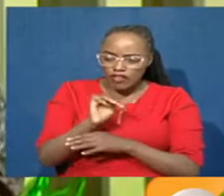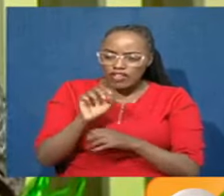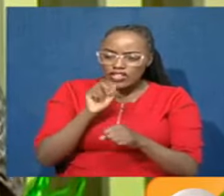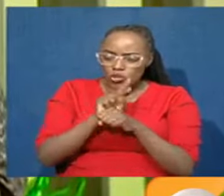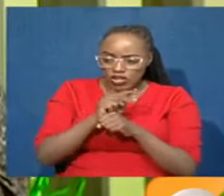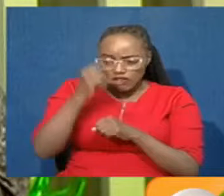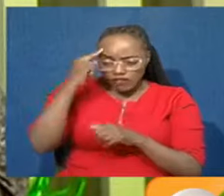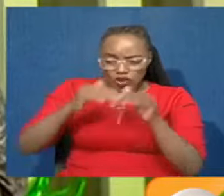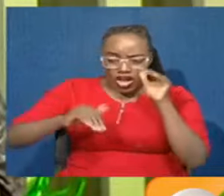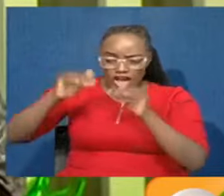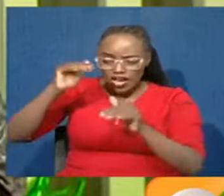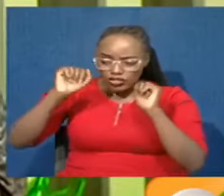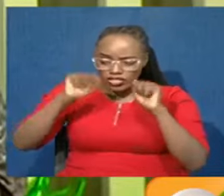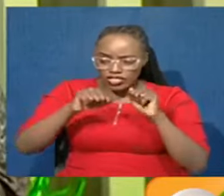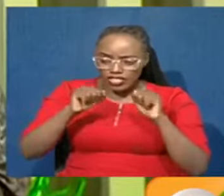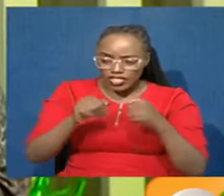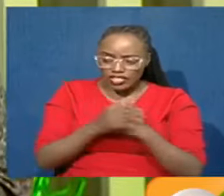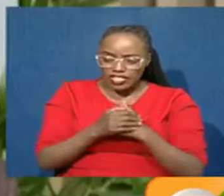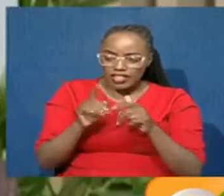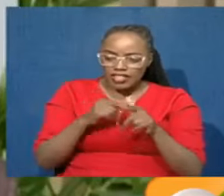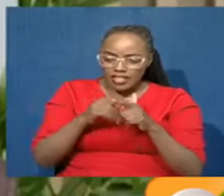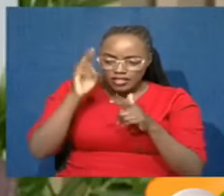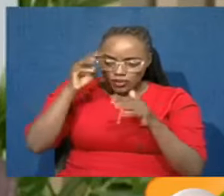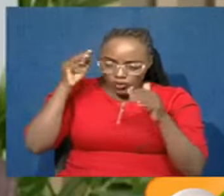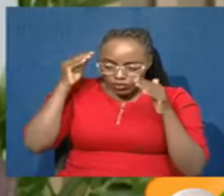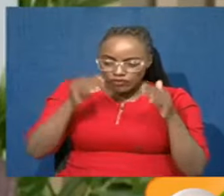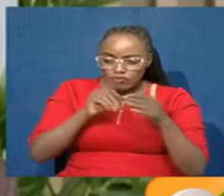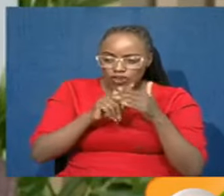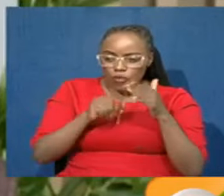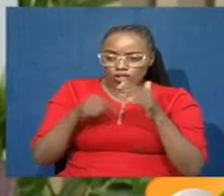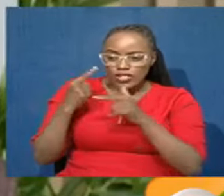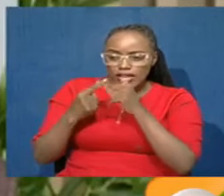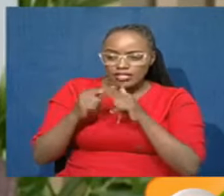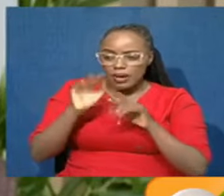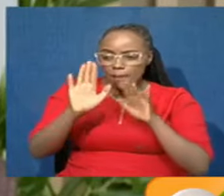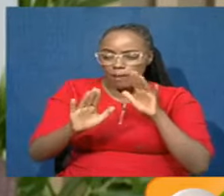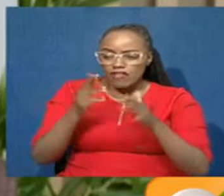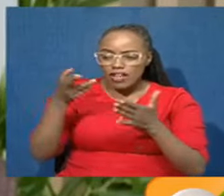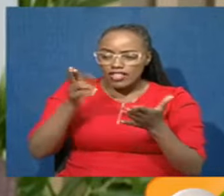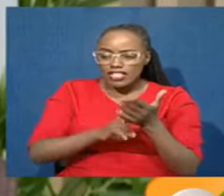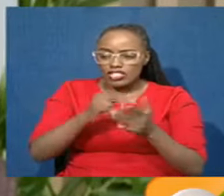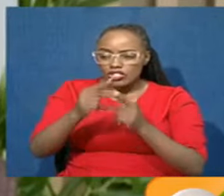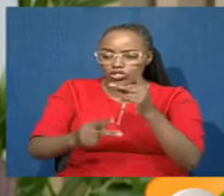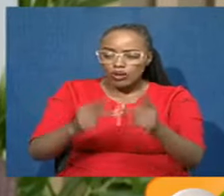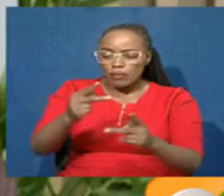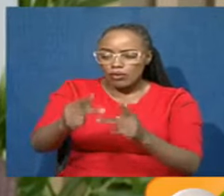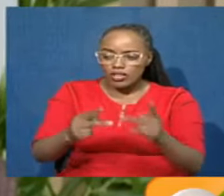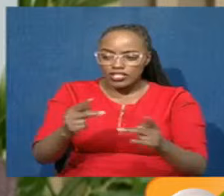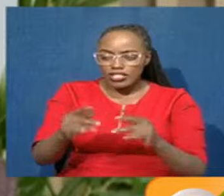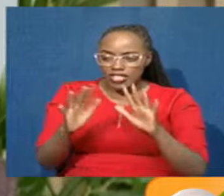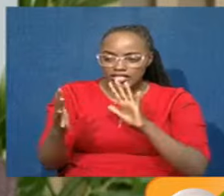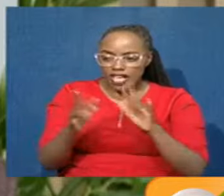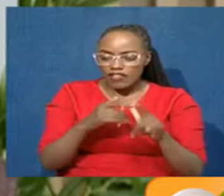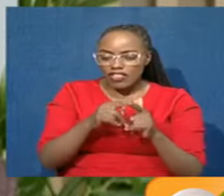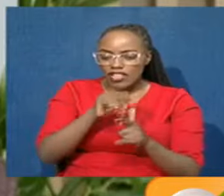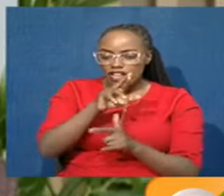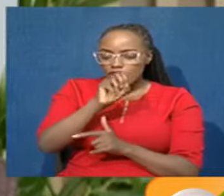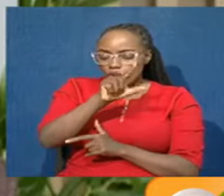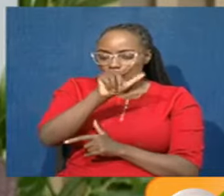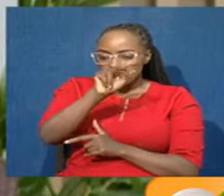adults? Yes, are adults. Okay, and we'll be getting to the audience to just hear what their experience has been with the registration process. Rosalyn, help